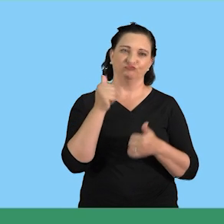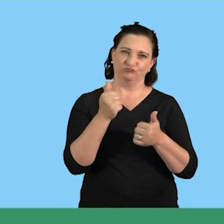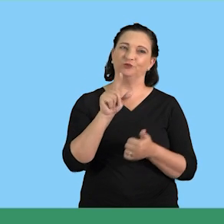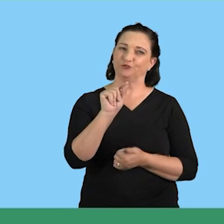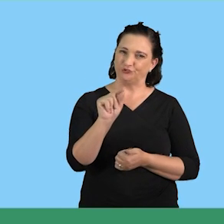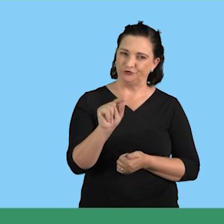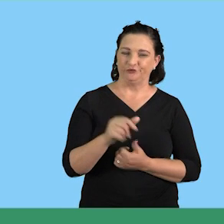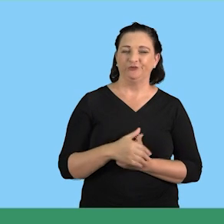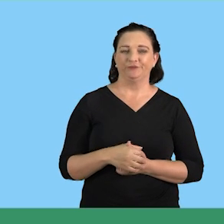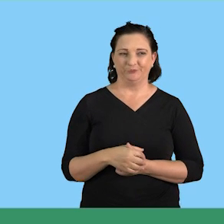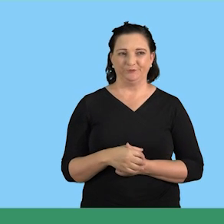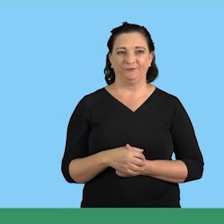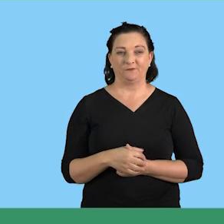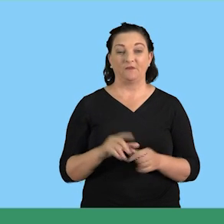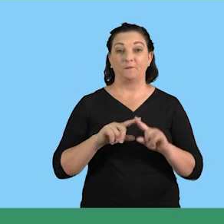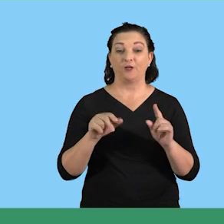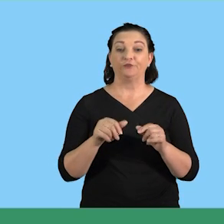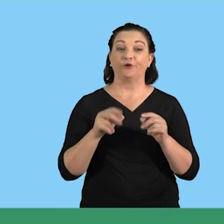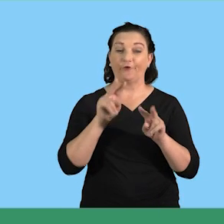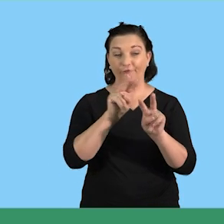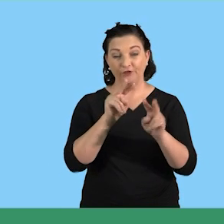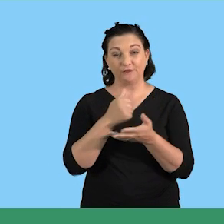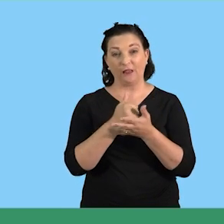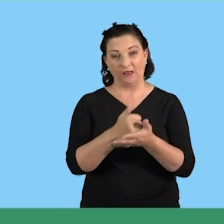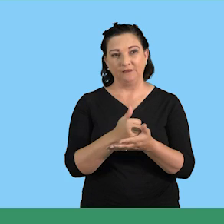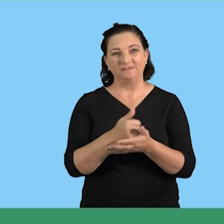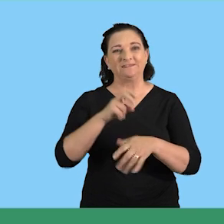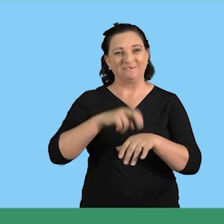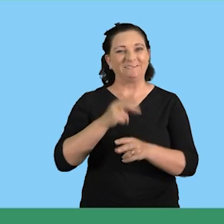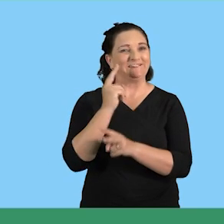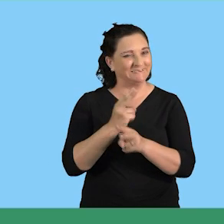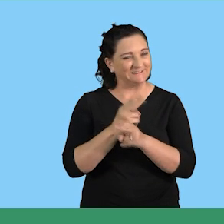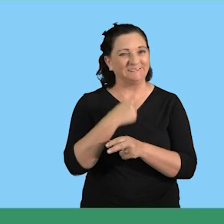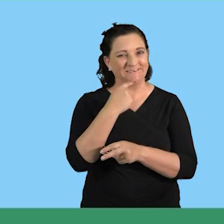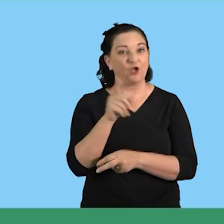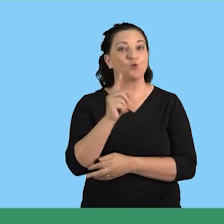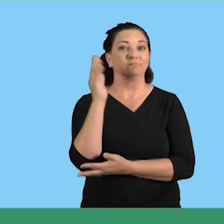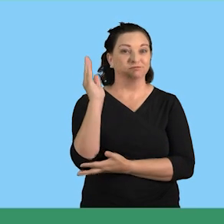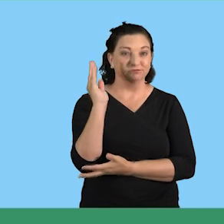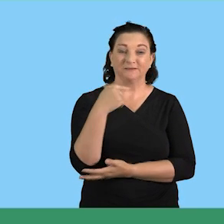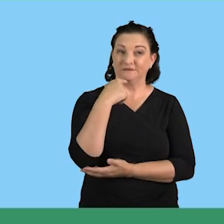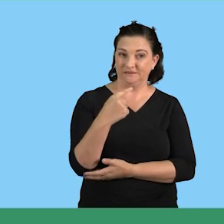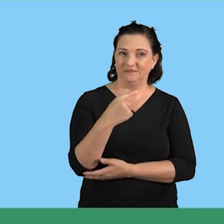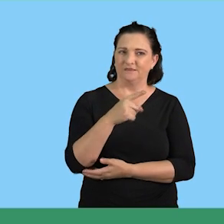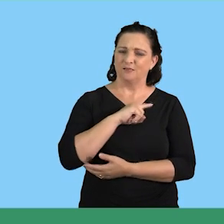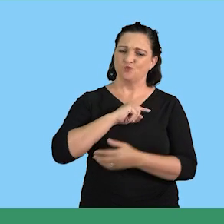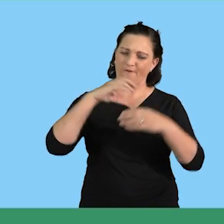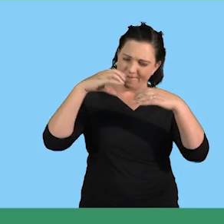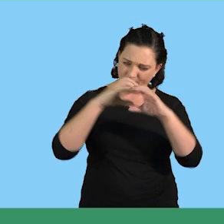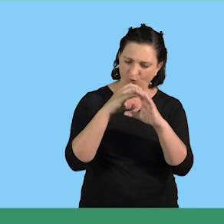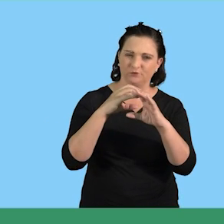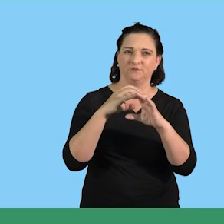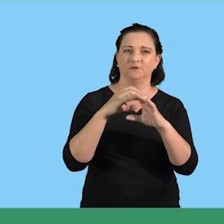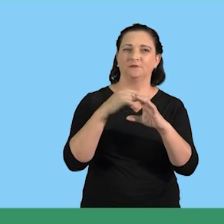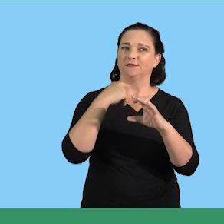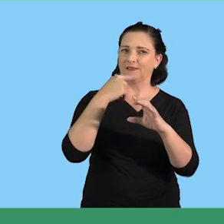interesting. Right, visual aids, they reinforce what the presenter have said. Basically, they emphasize,